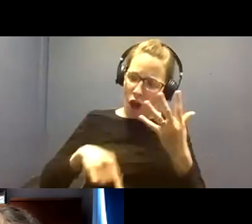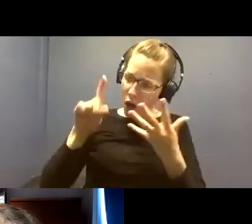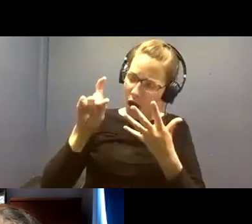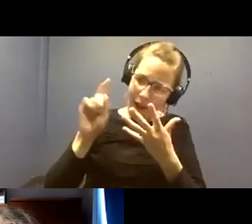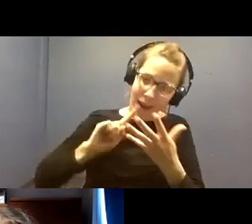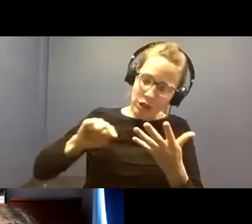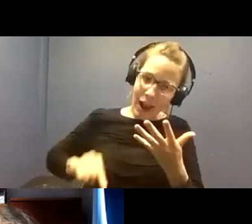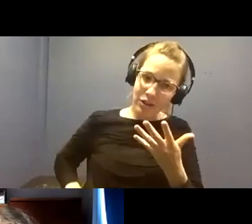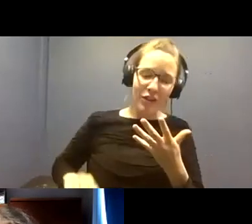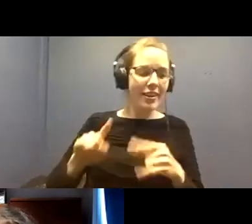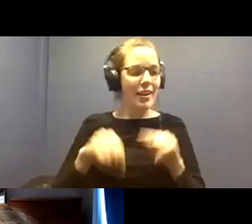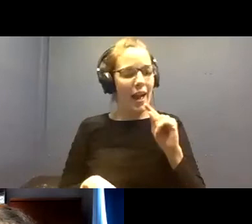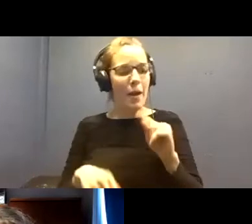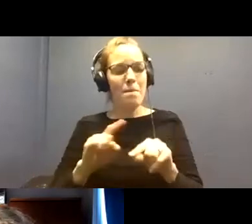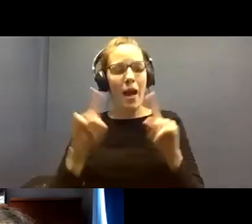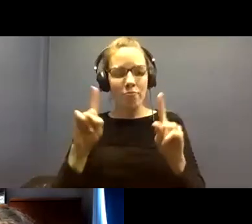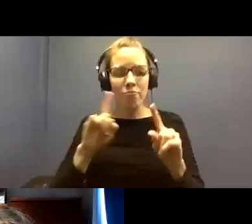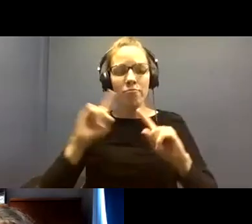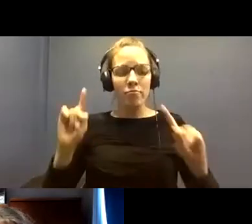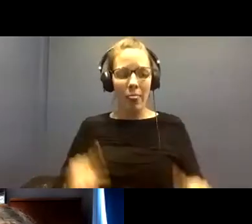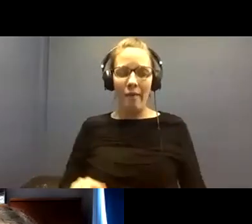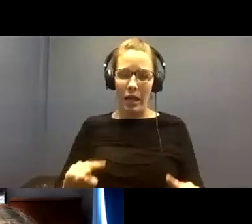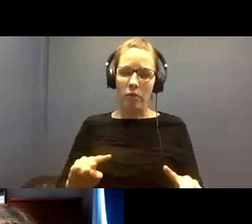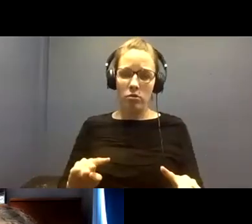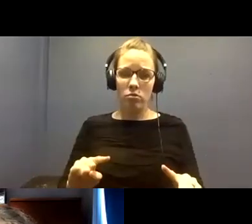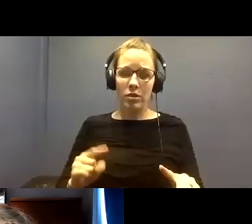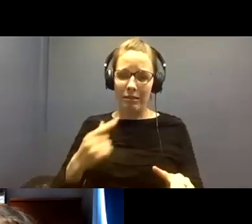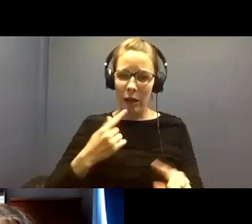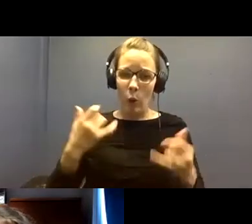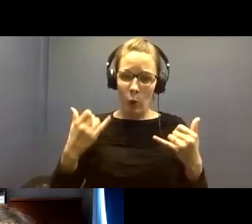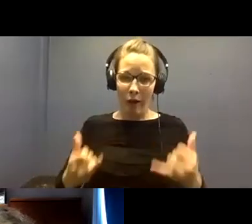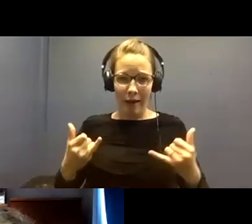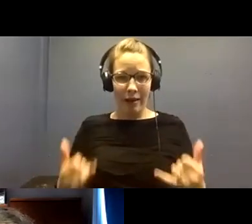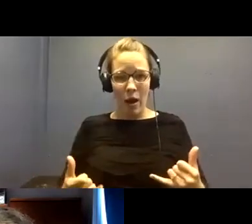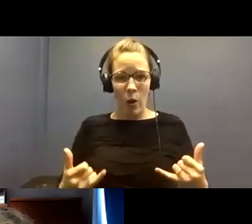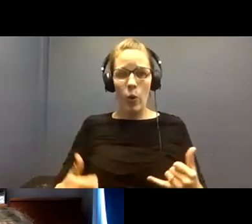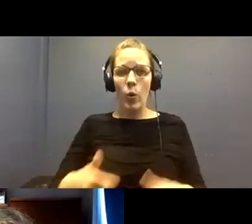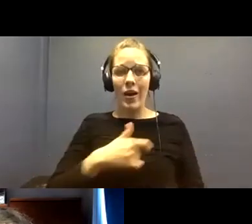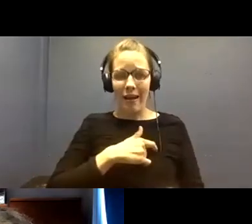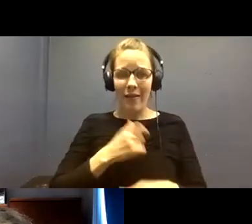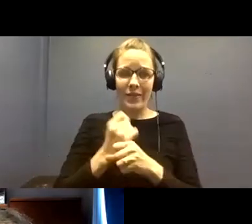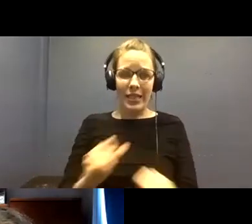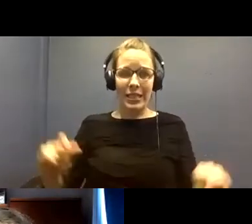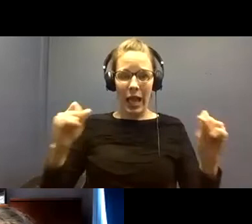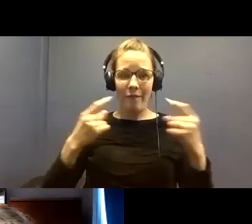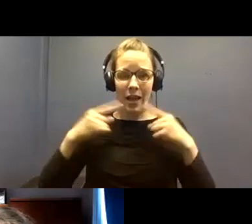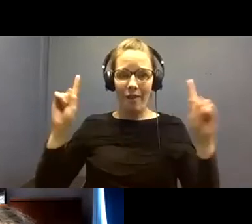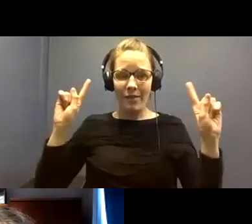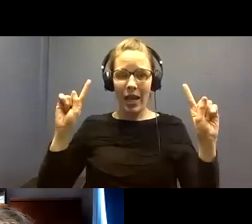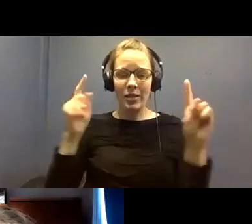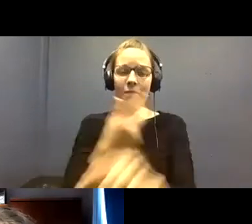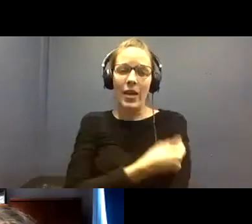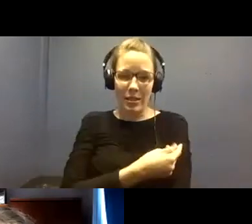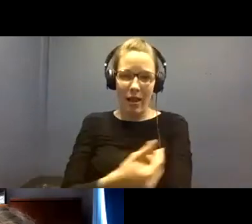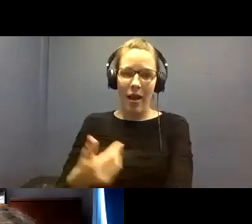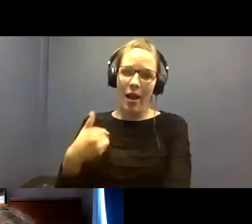vaccine, but they have answered the questions that say, right now, we have safe, effective vaccines that